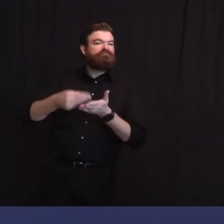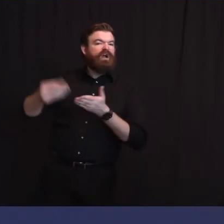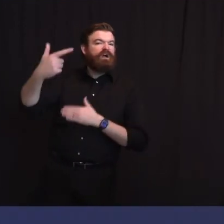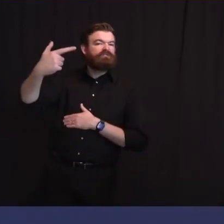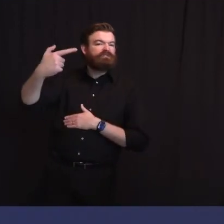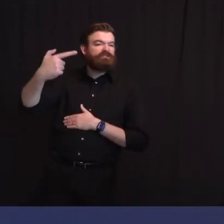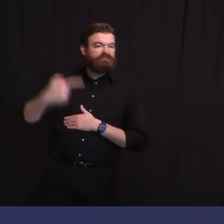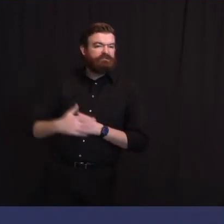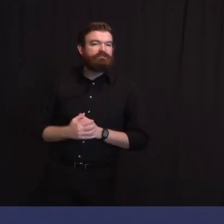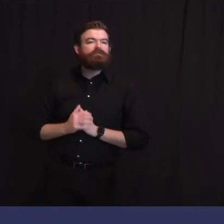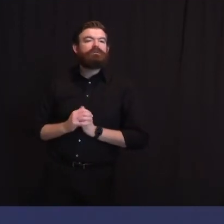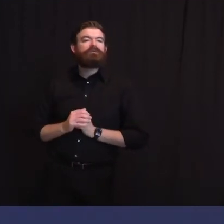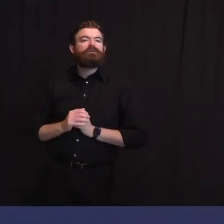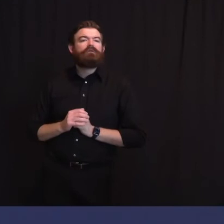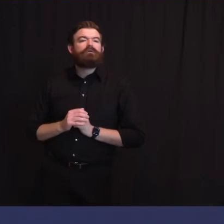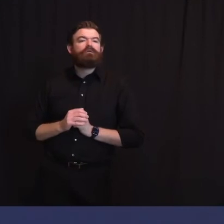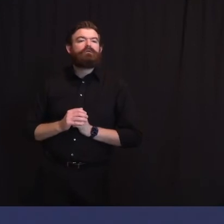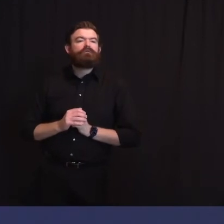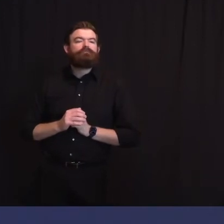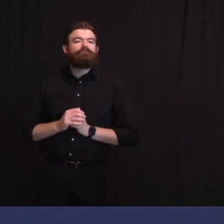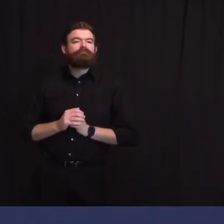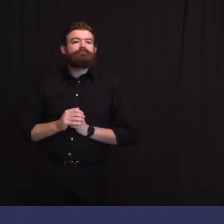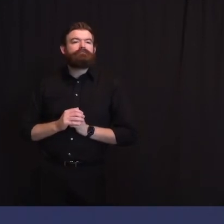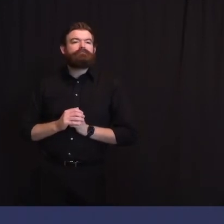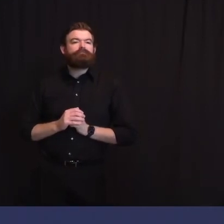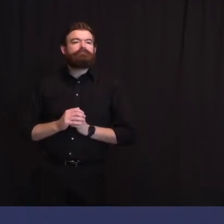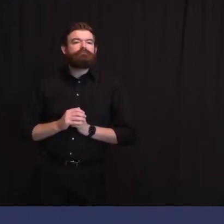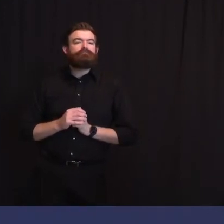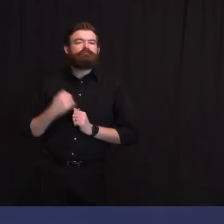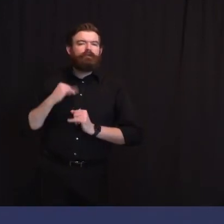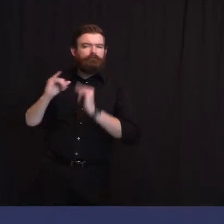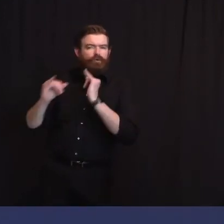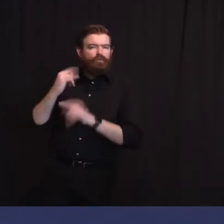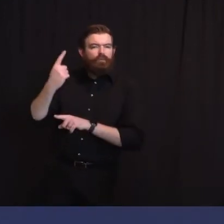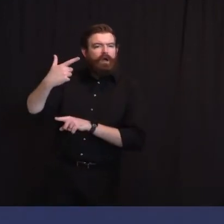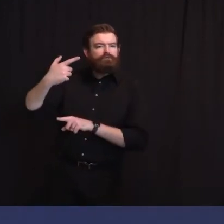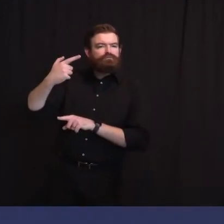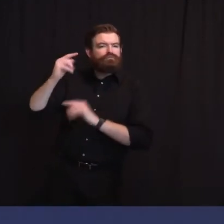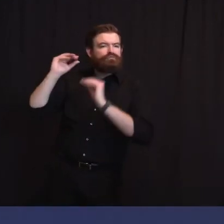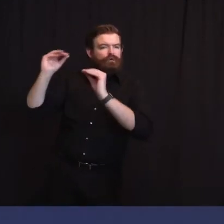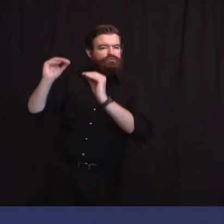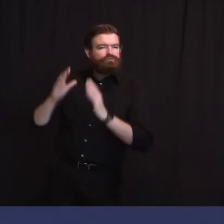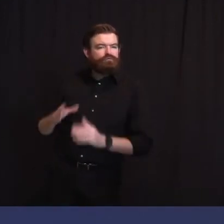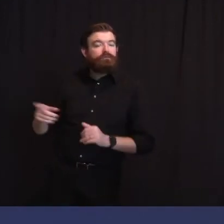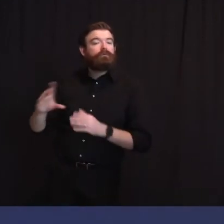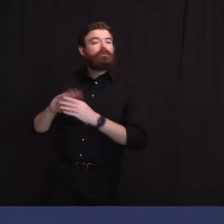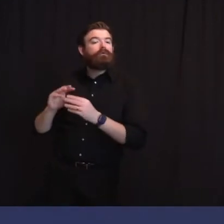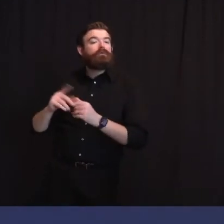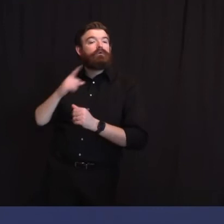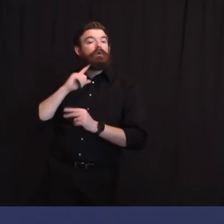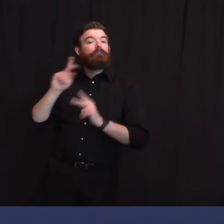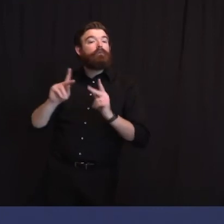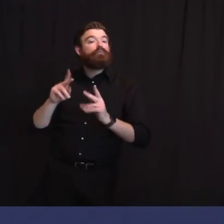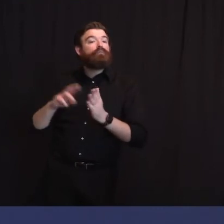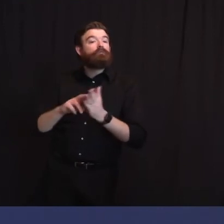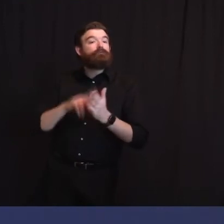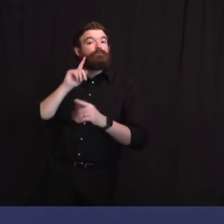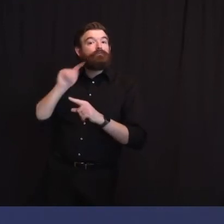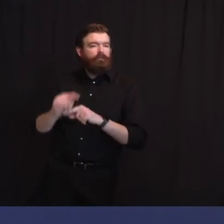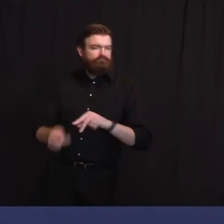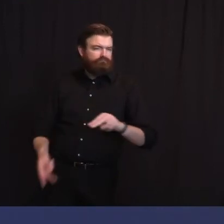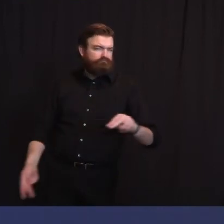months, his training facility has skyrocketed, and he's trained over 4,000 new gun owners.